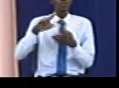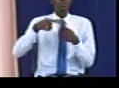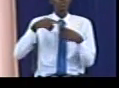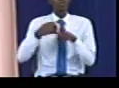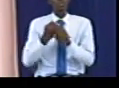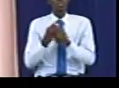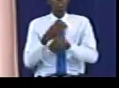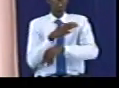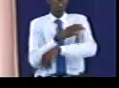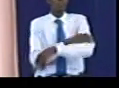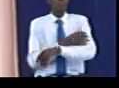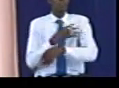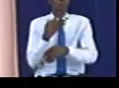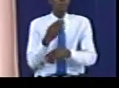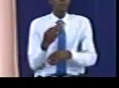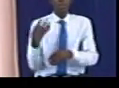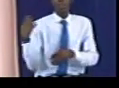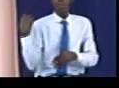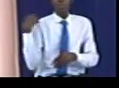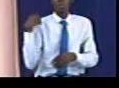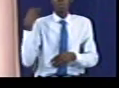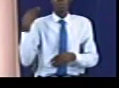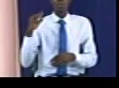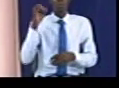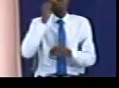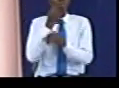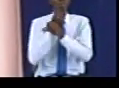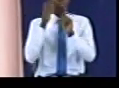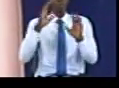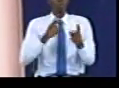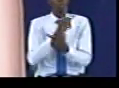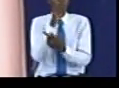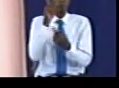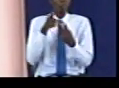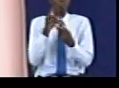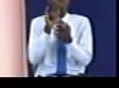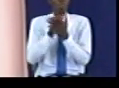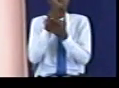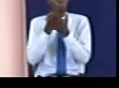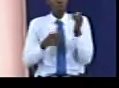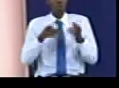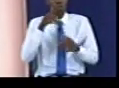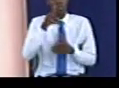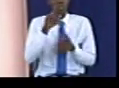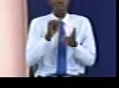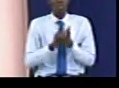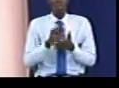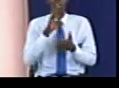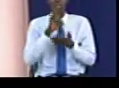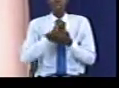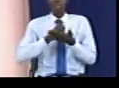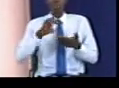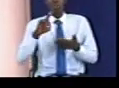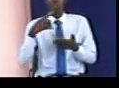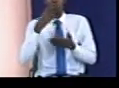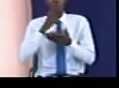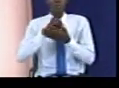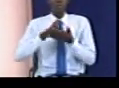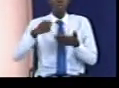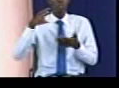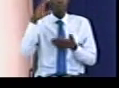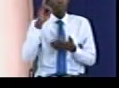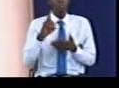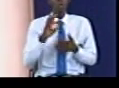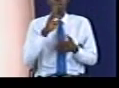suffering for both he that sanctifieth and they who are sanctified are all of one,